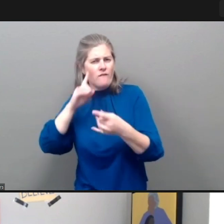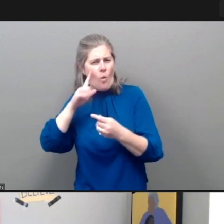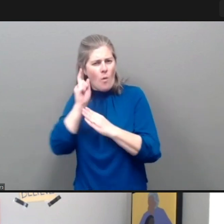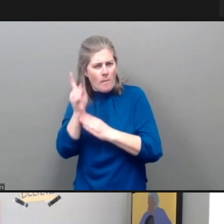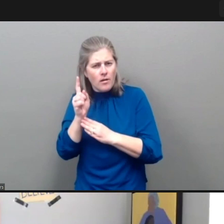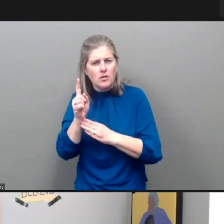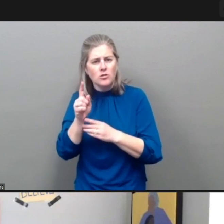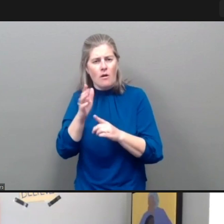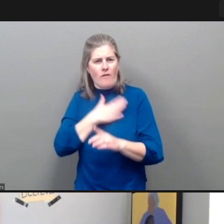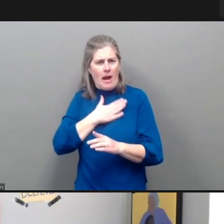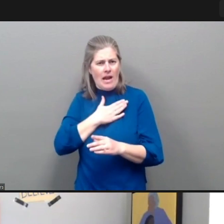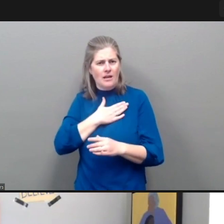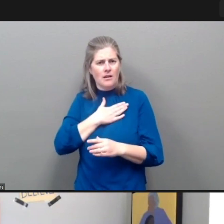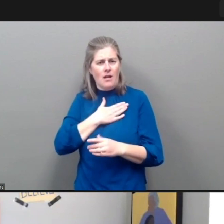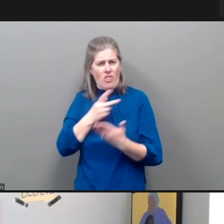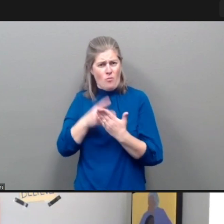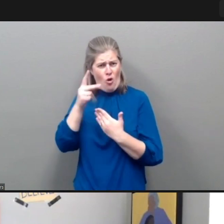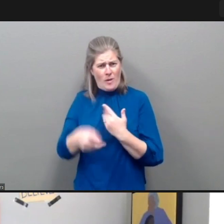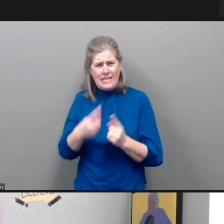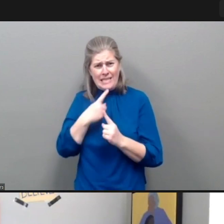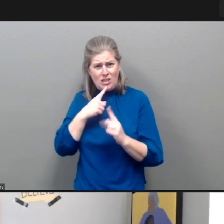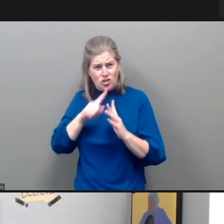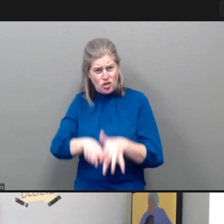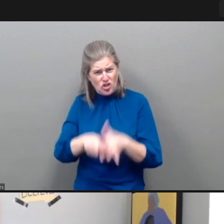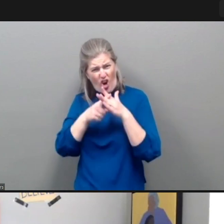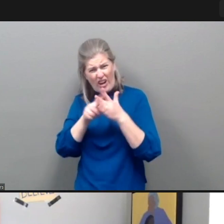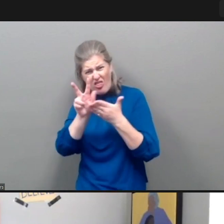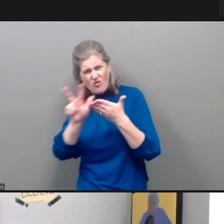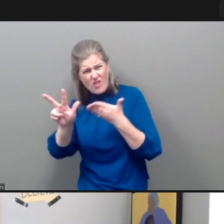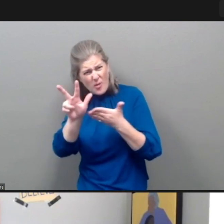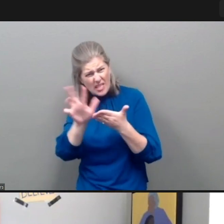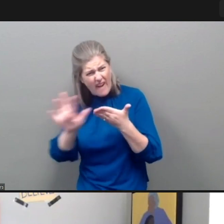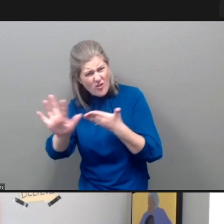on my end. The program you said launches in 3 to 5 weeks.